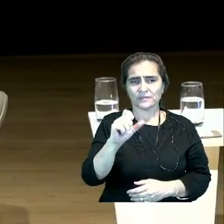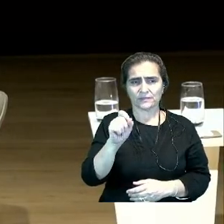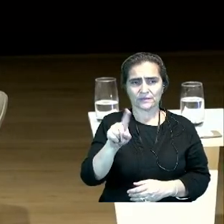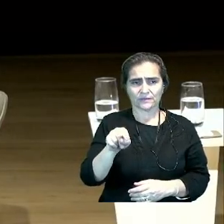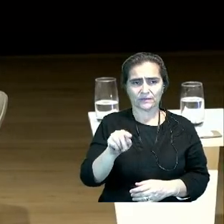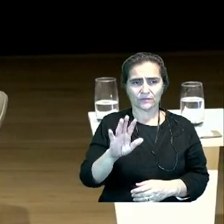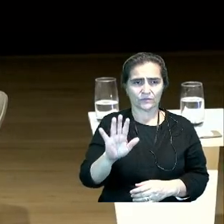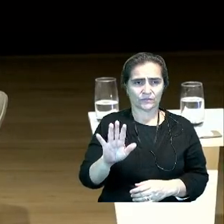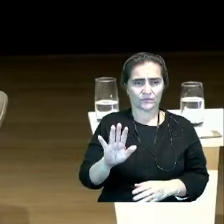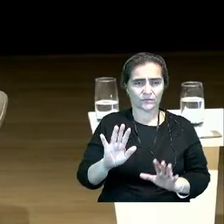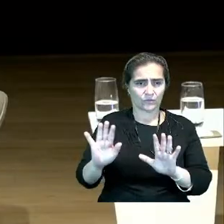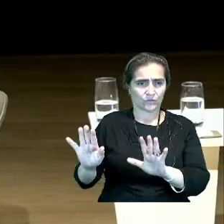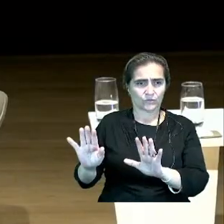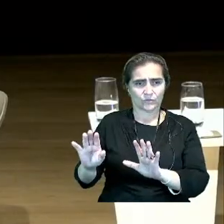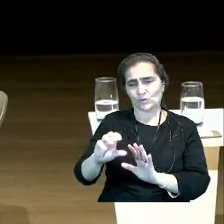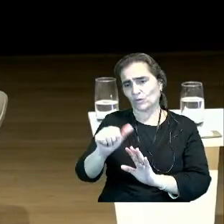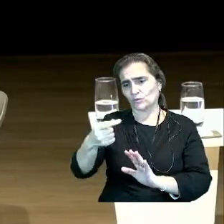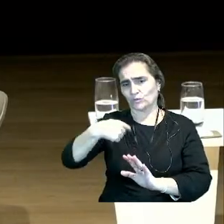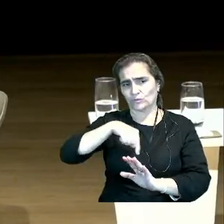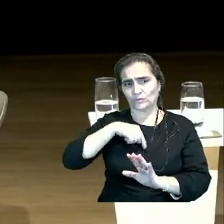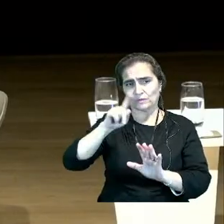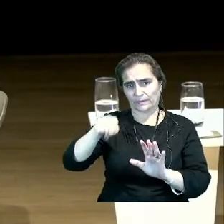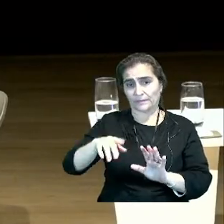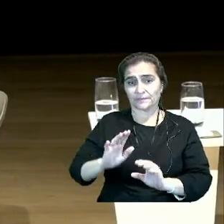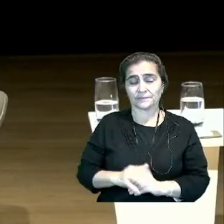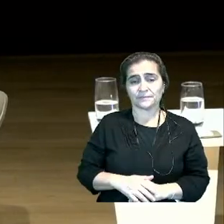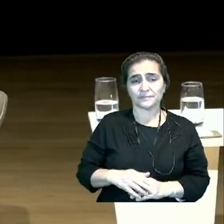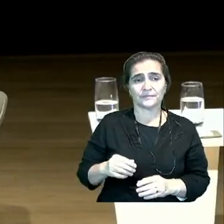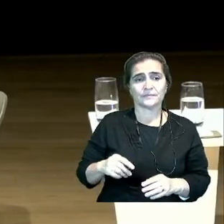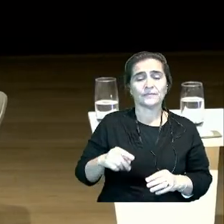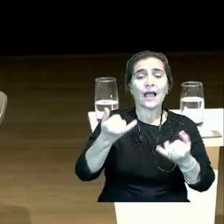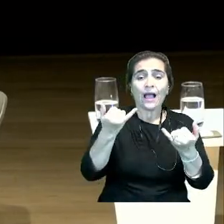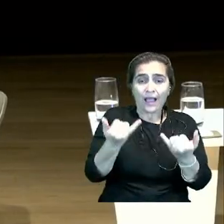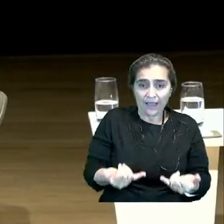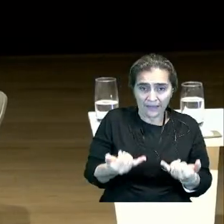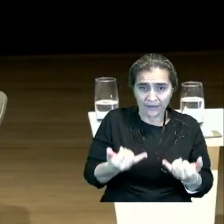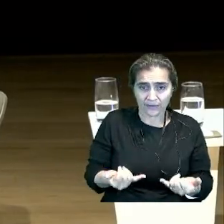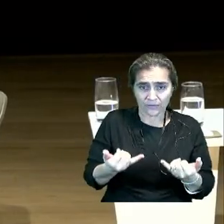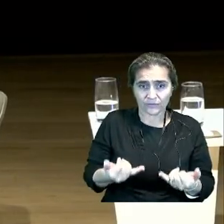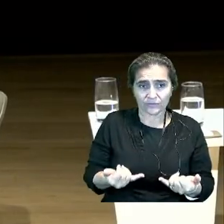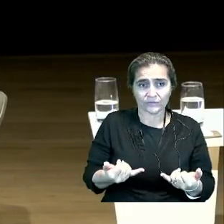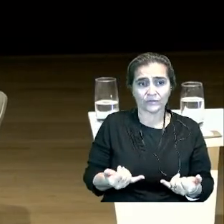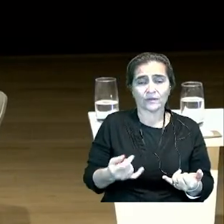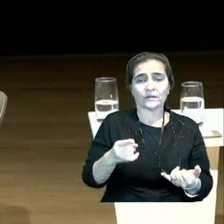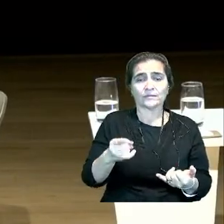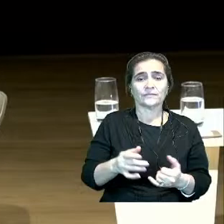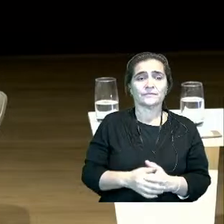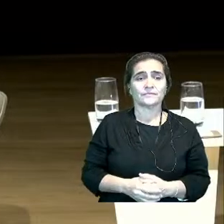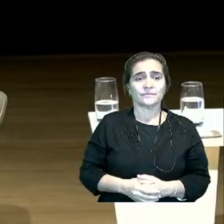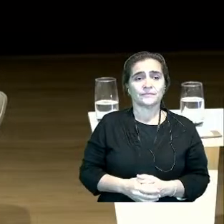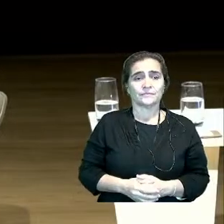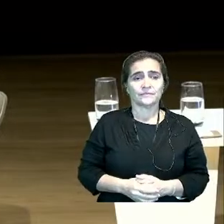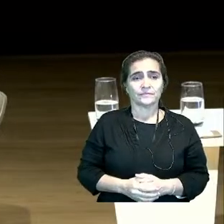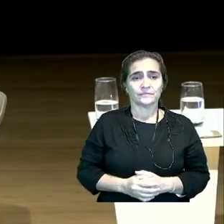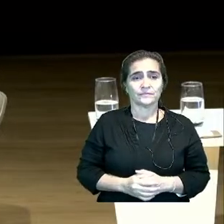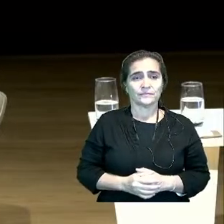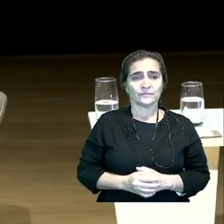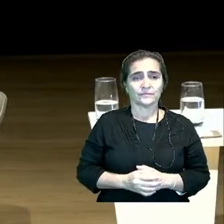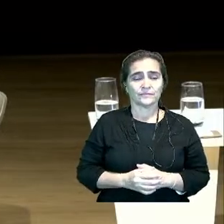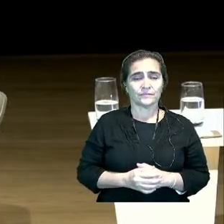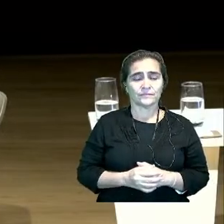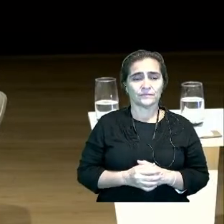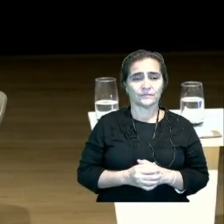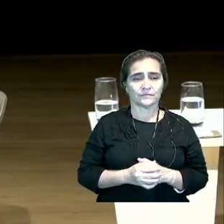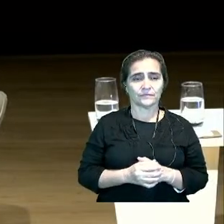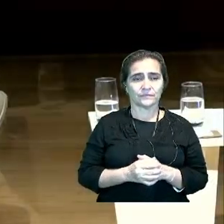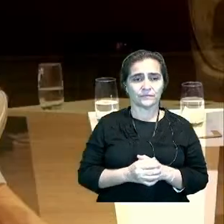accompany you and harbor you, because this is also an alternative for us to have a better existence, a better living. This is why we're here today.